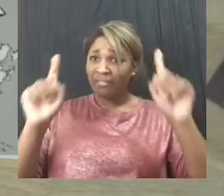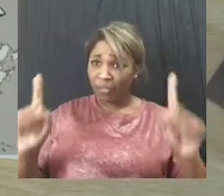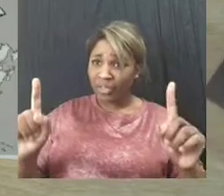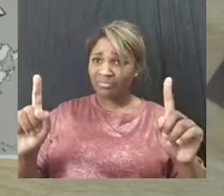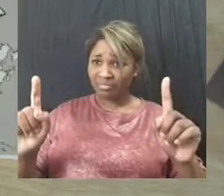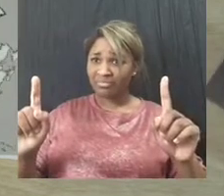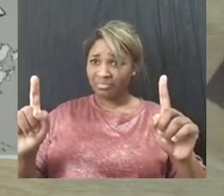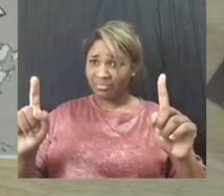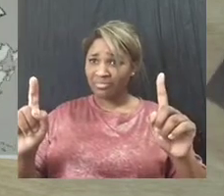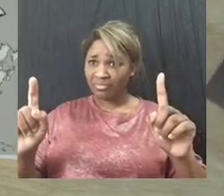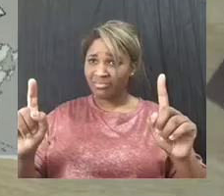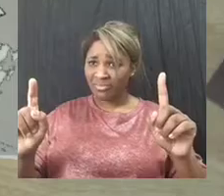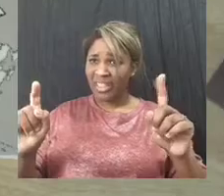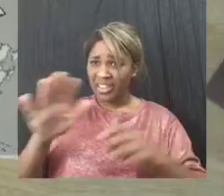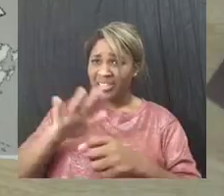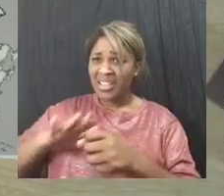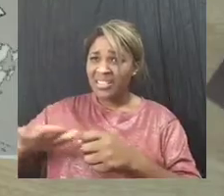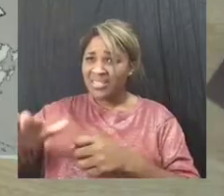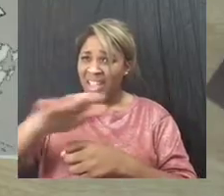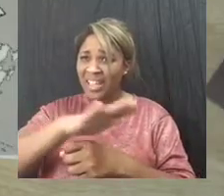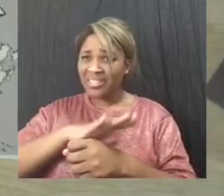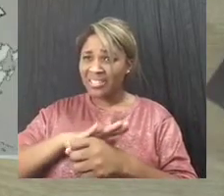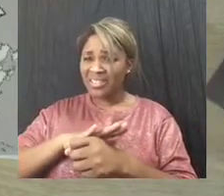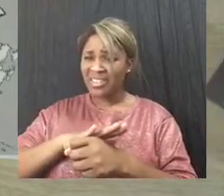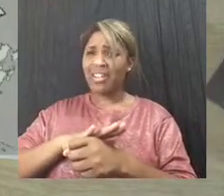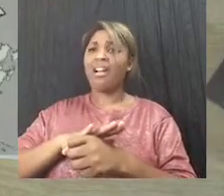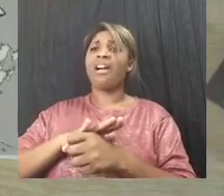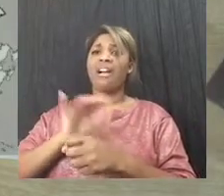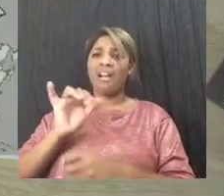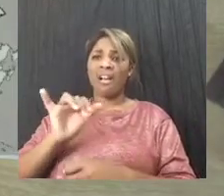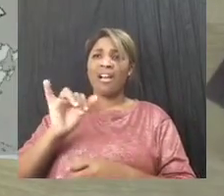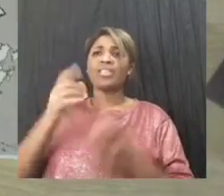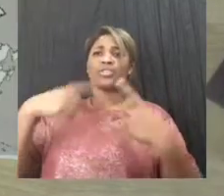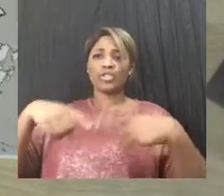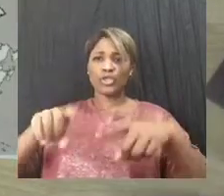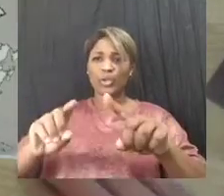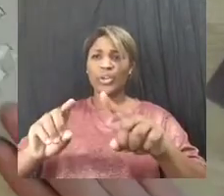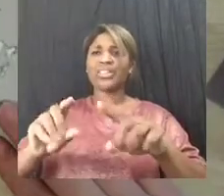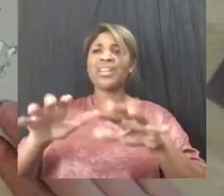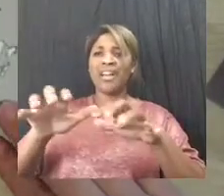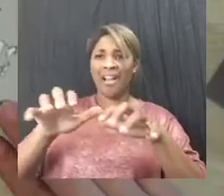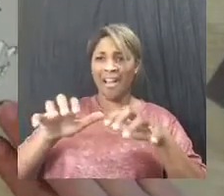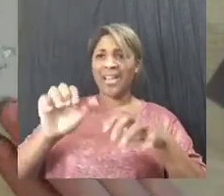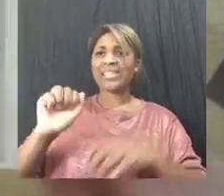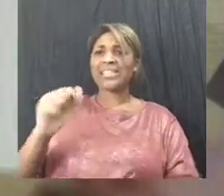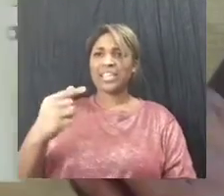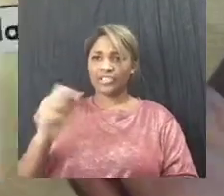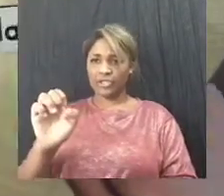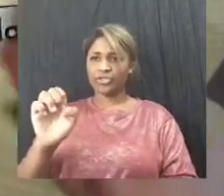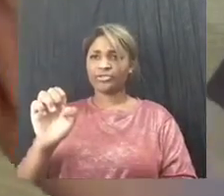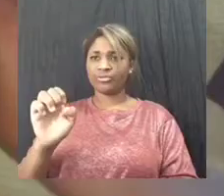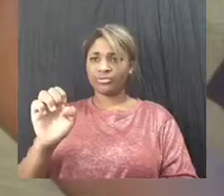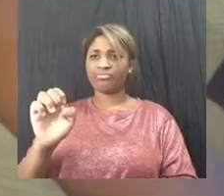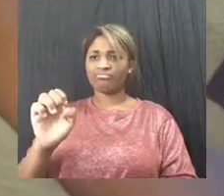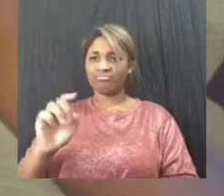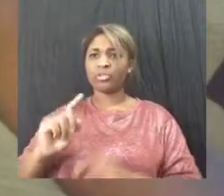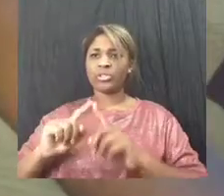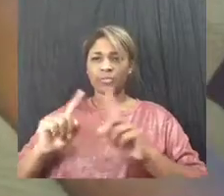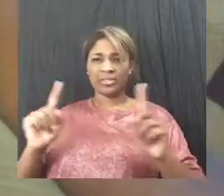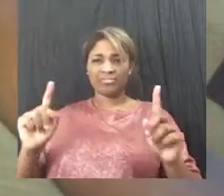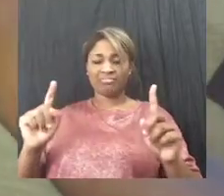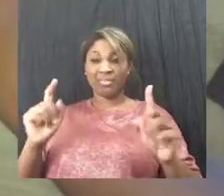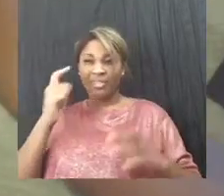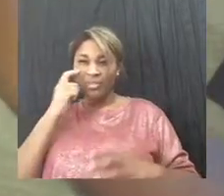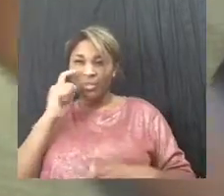the land was during the Ice Age. You can see because it